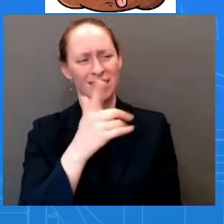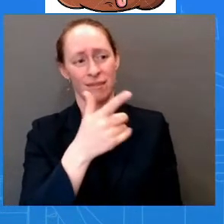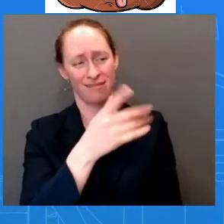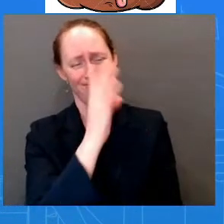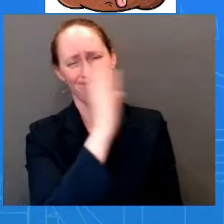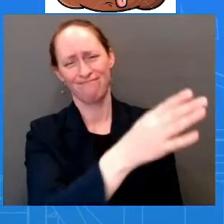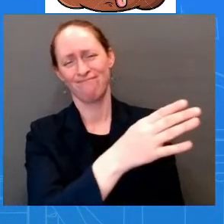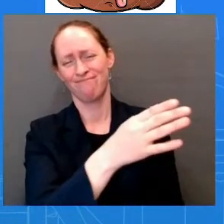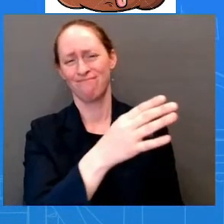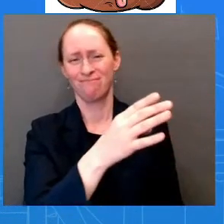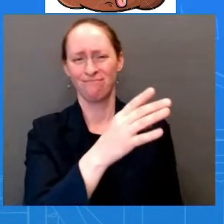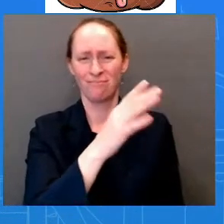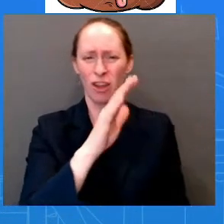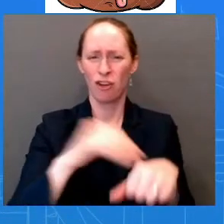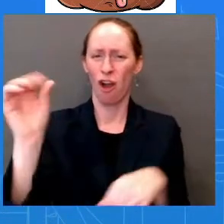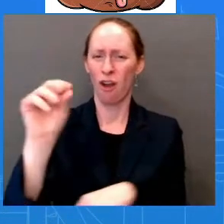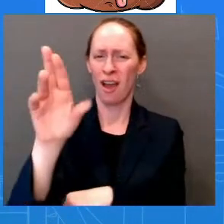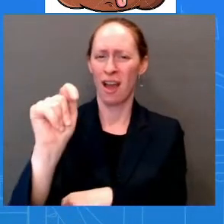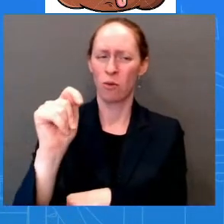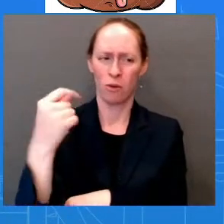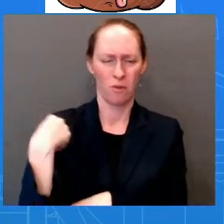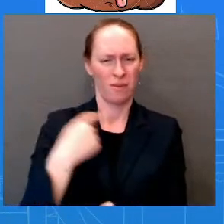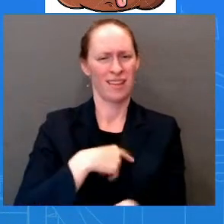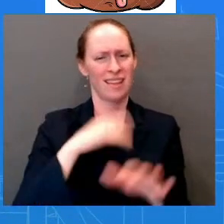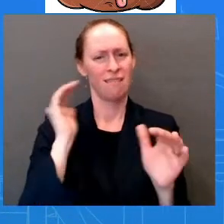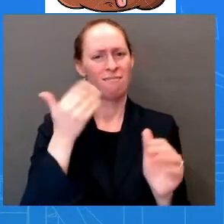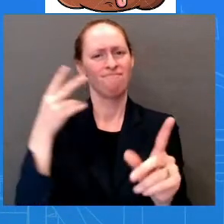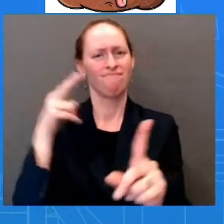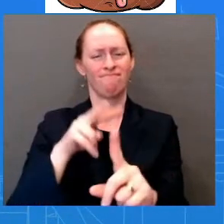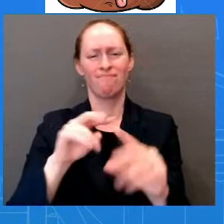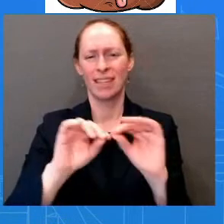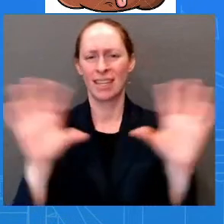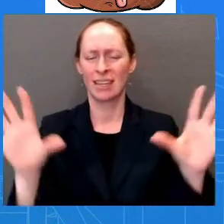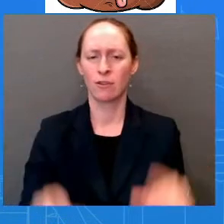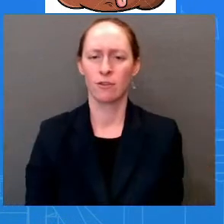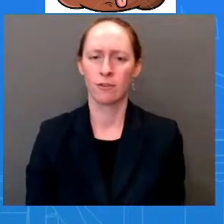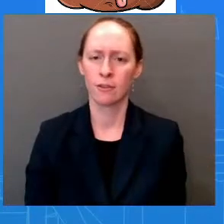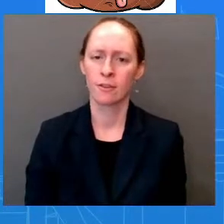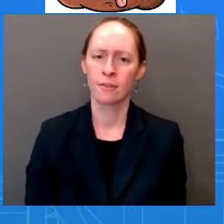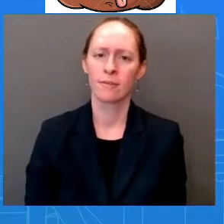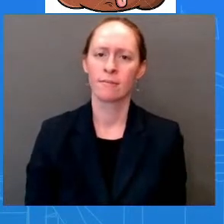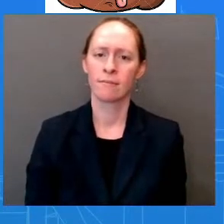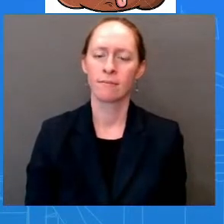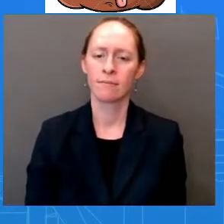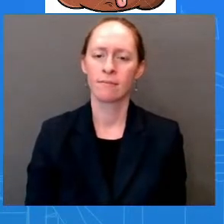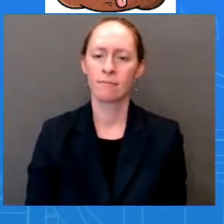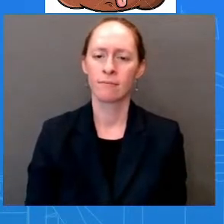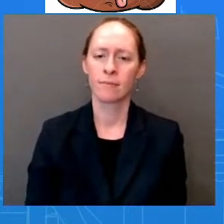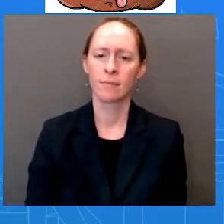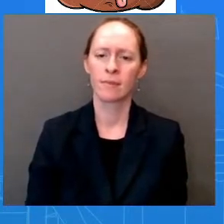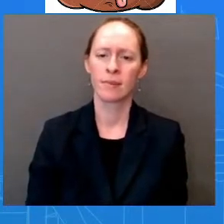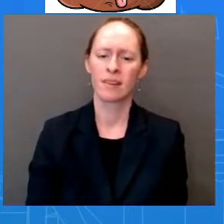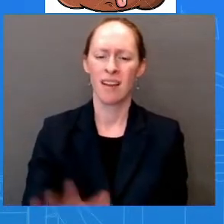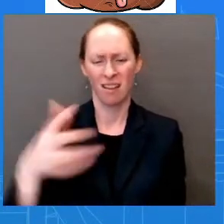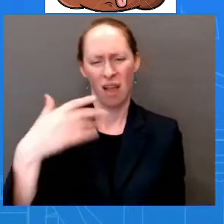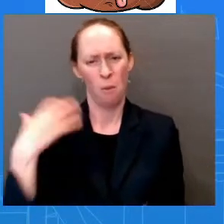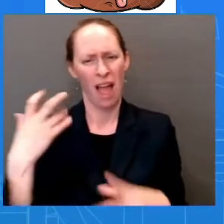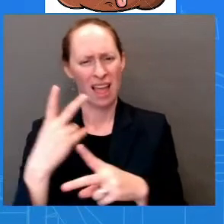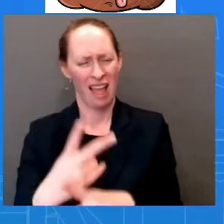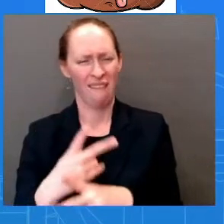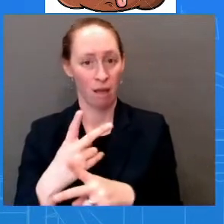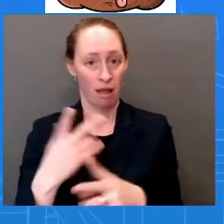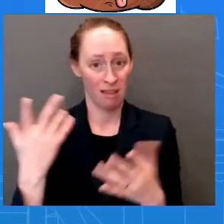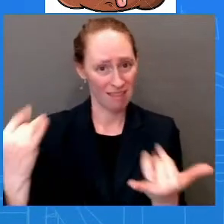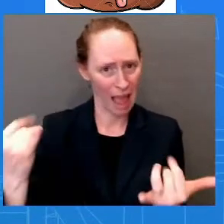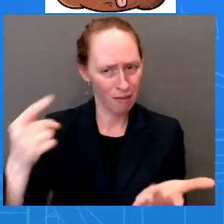how when you hear this type of when you see this type of hatred, again, I want to be very careful because there's an investigation going on, so I don't want to get